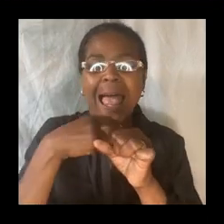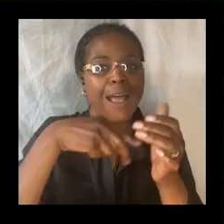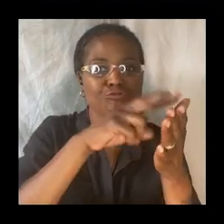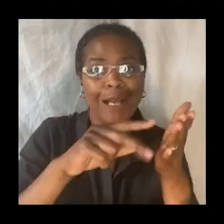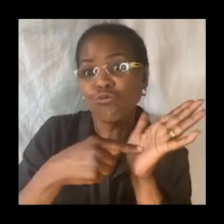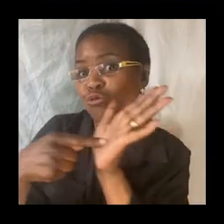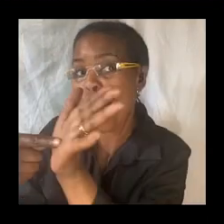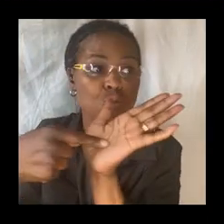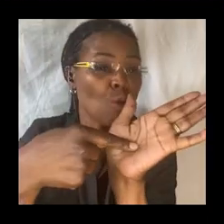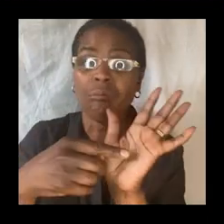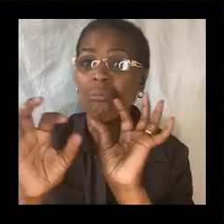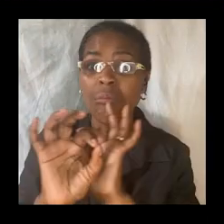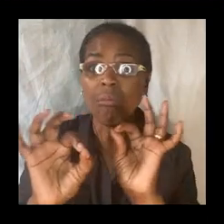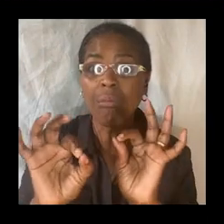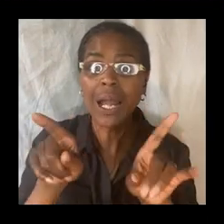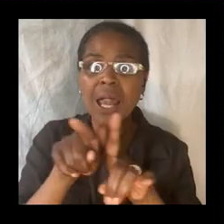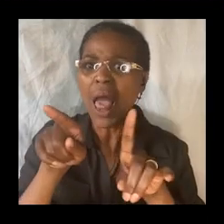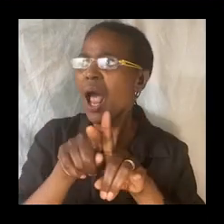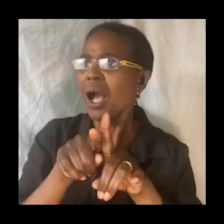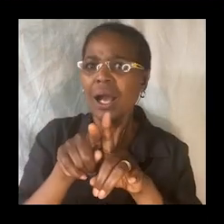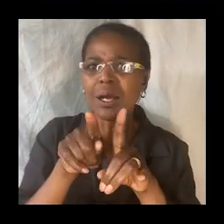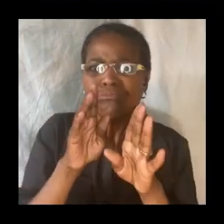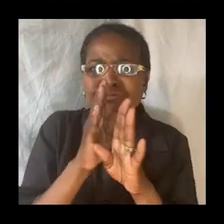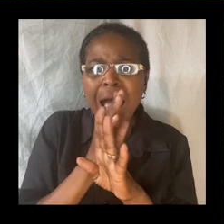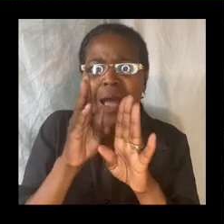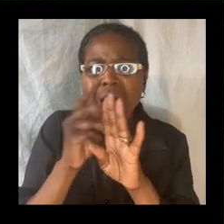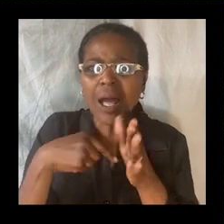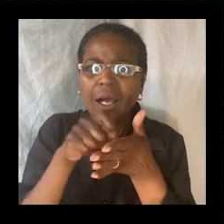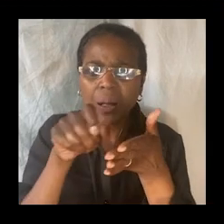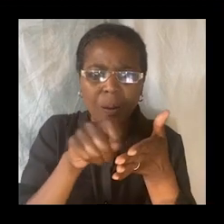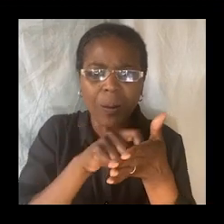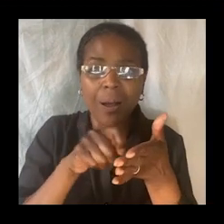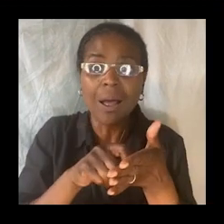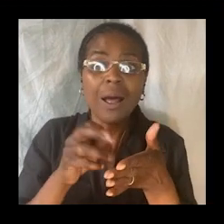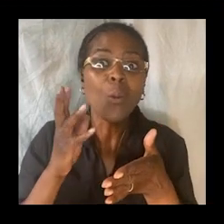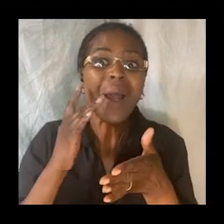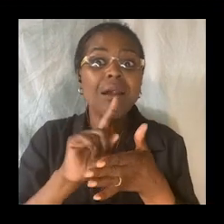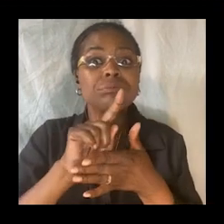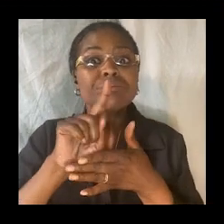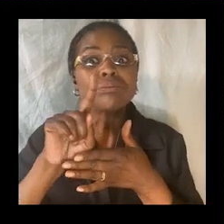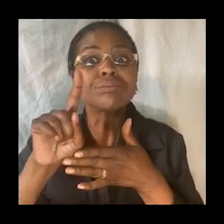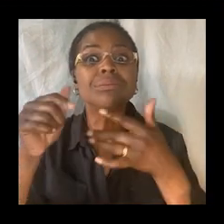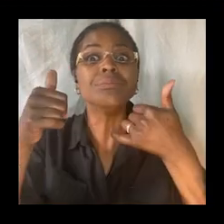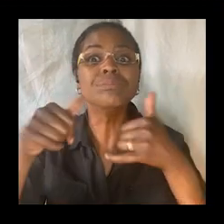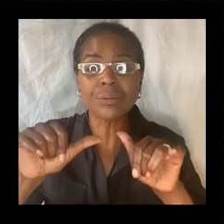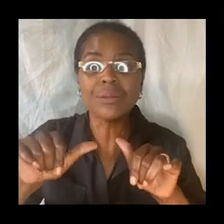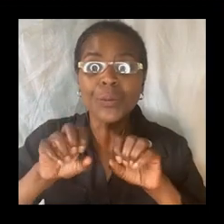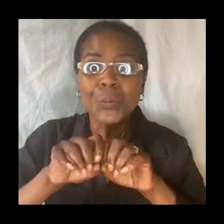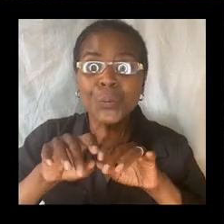didn't show anything to anybody. It was very kind of, I just kept it very private. And then when it did come out,